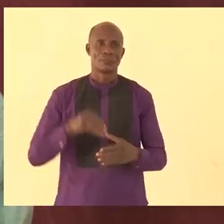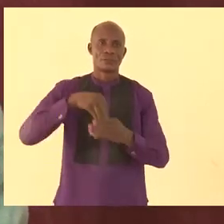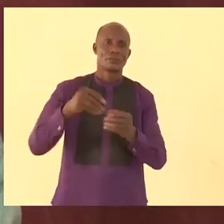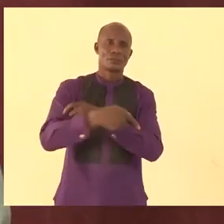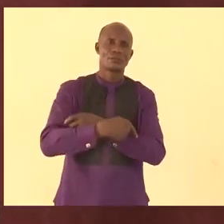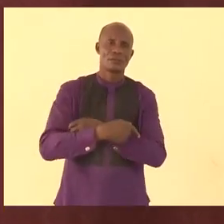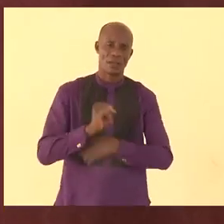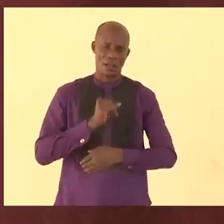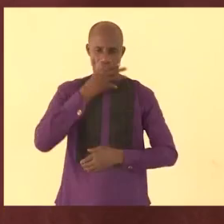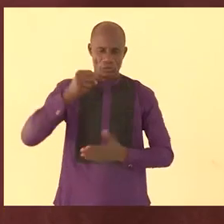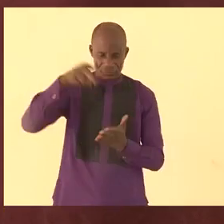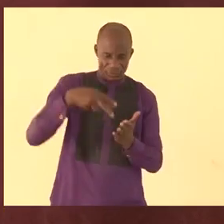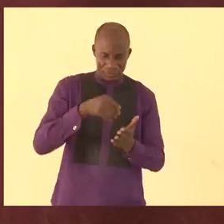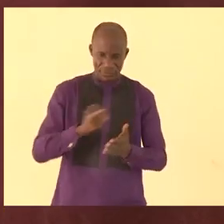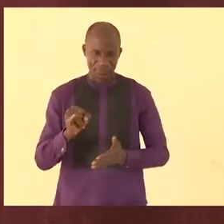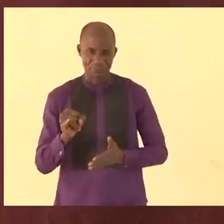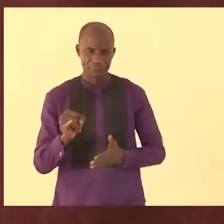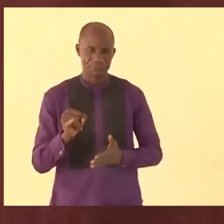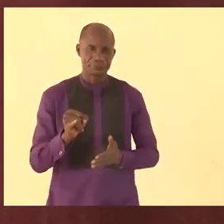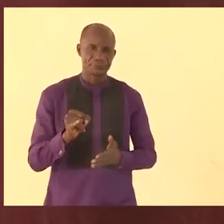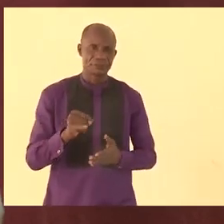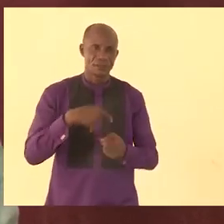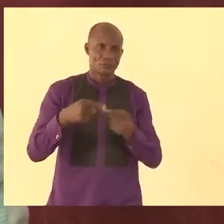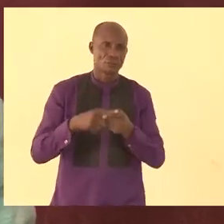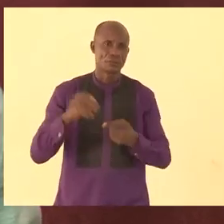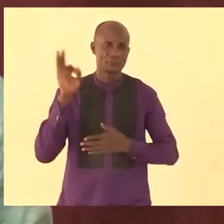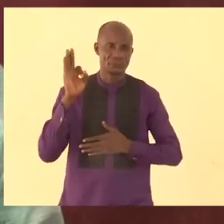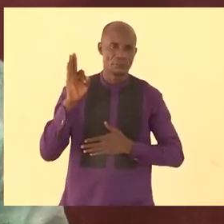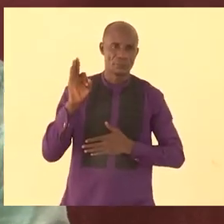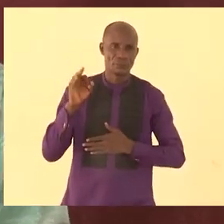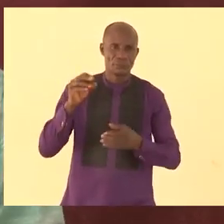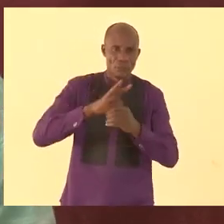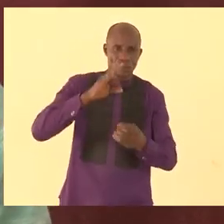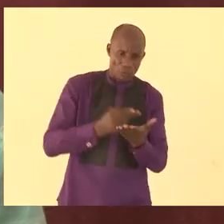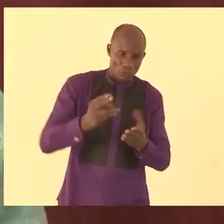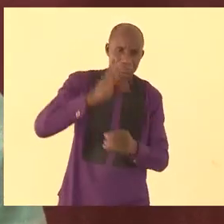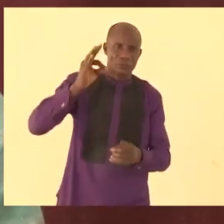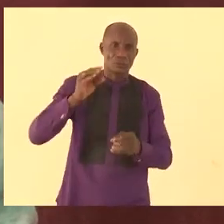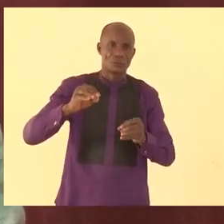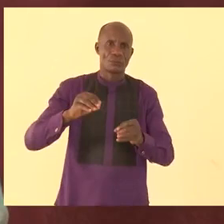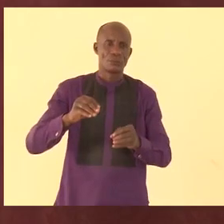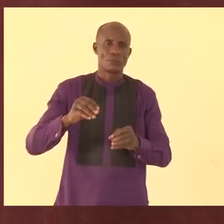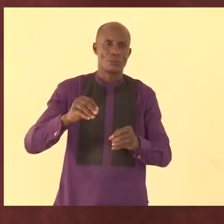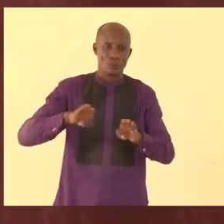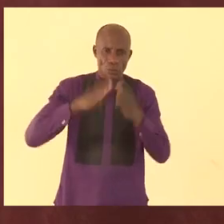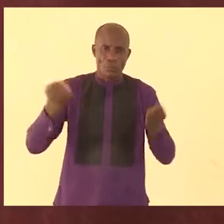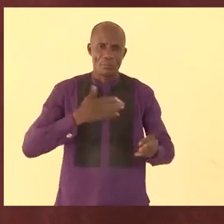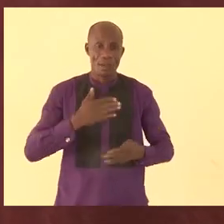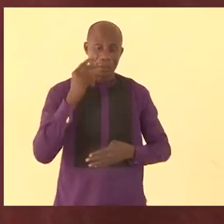was reading it and went through it and went through your commentary. The Holy Spirit ministered to me. He opened my eyes to